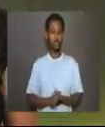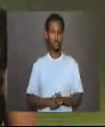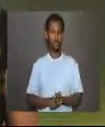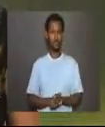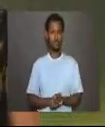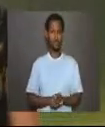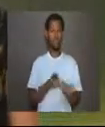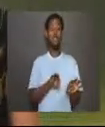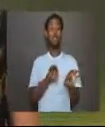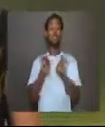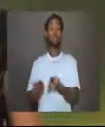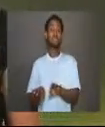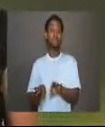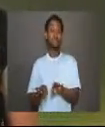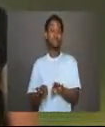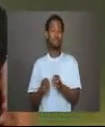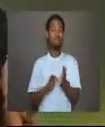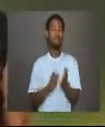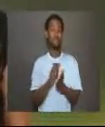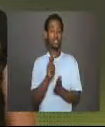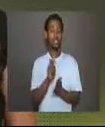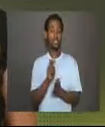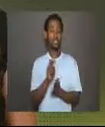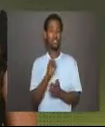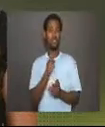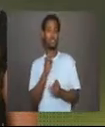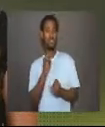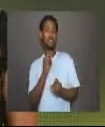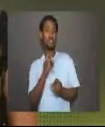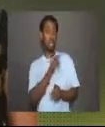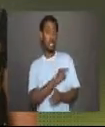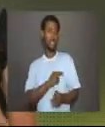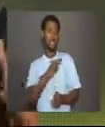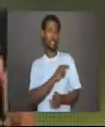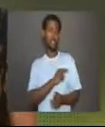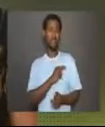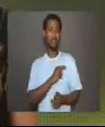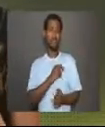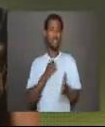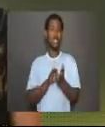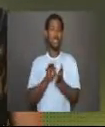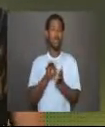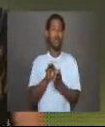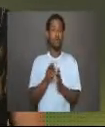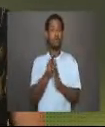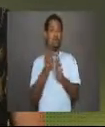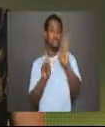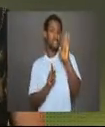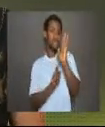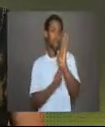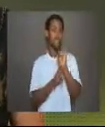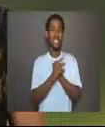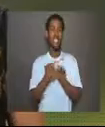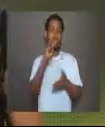Representative democracy is characterized by a number of principles